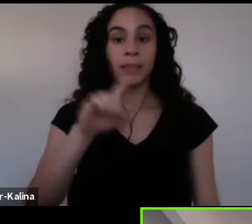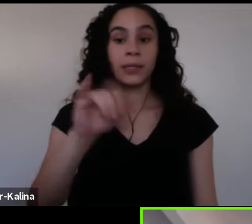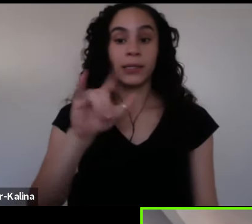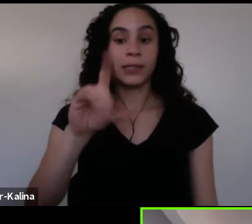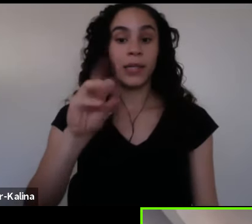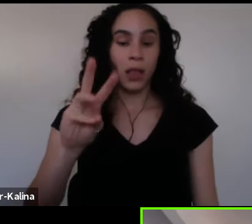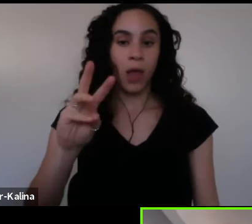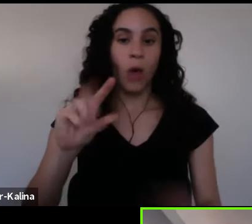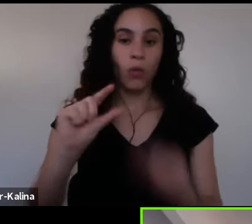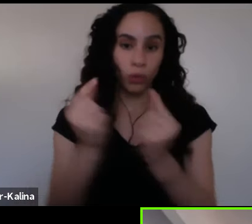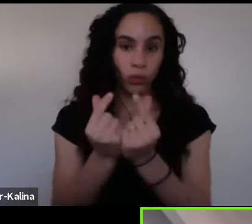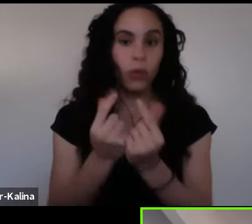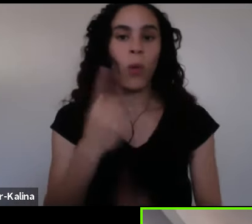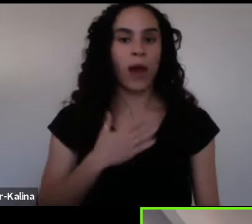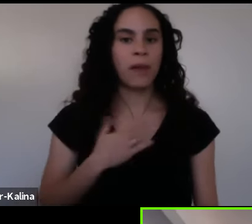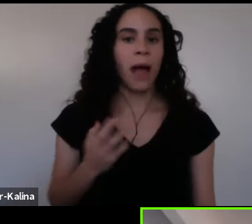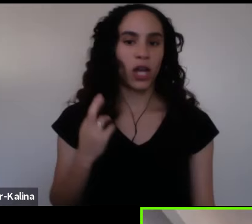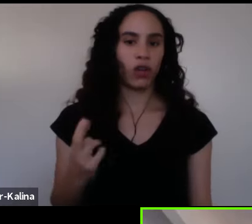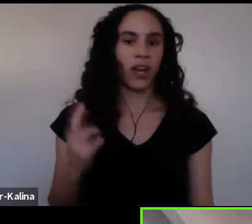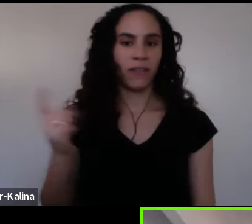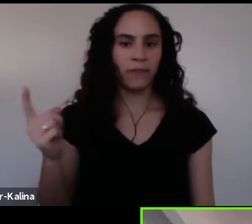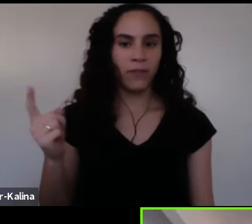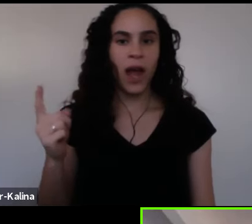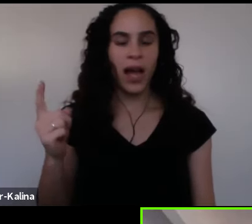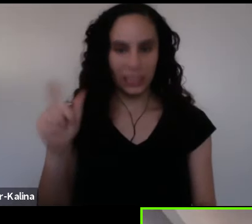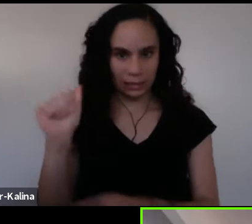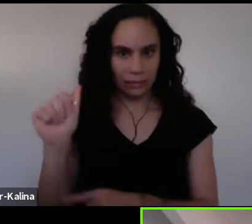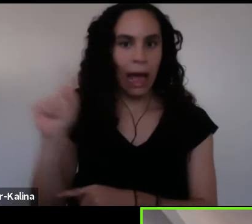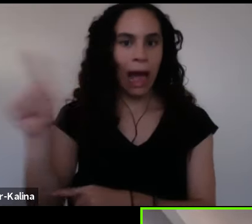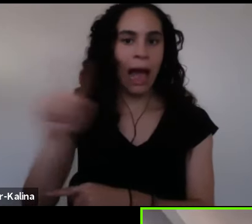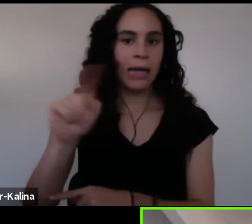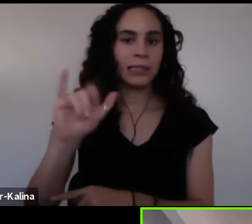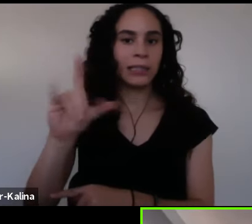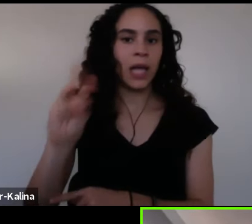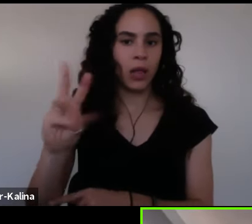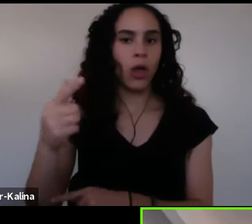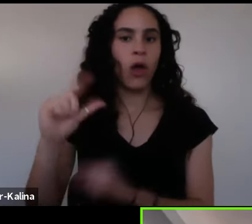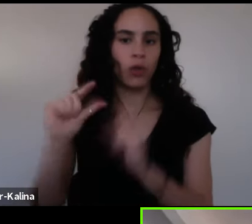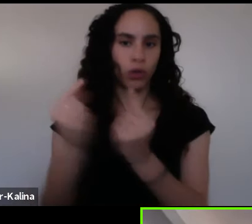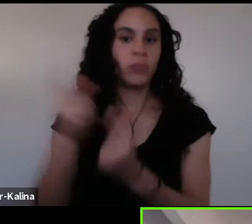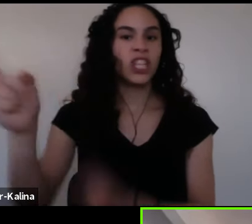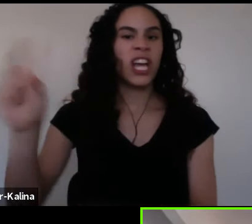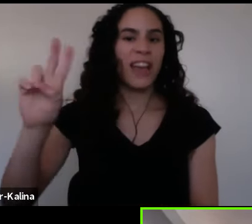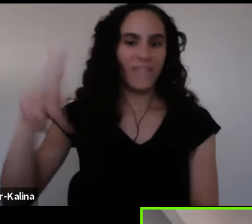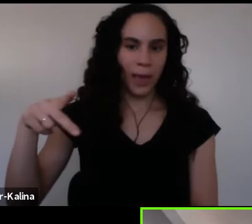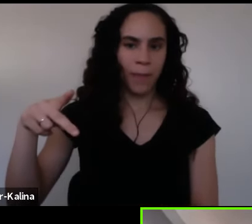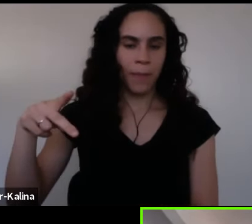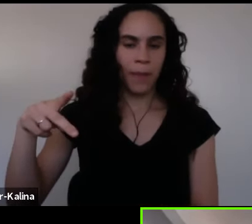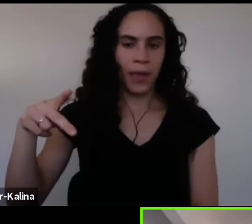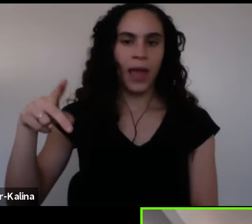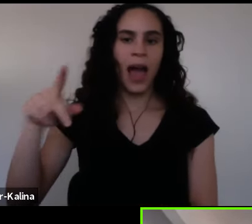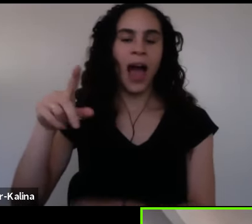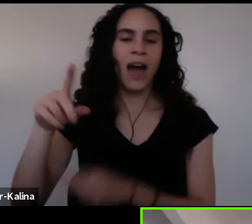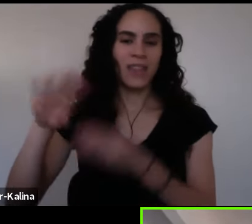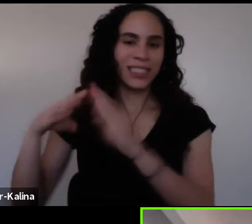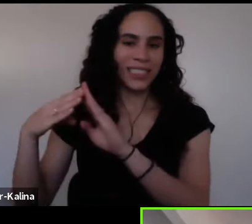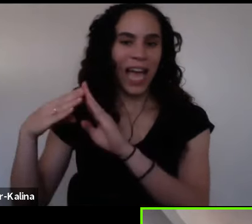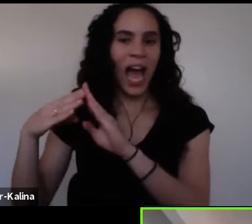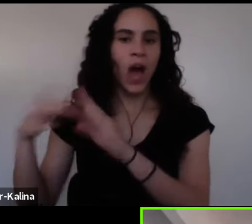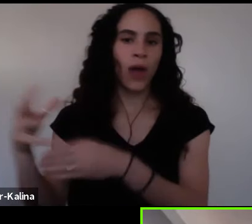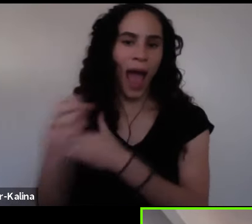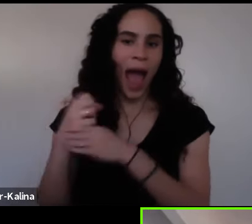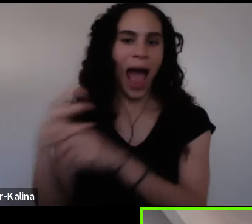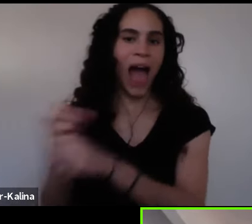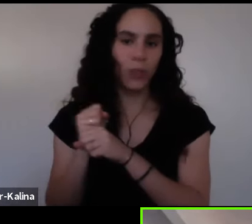good friends was at Zolo Group, and she is the VP of talent acquisition there. She asked me in to discuss a